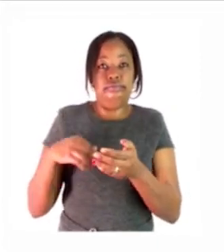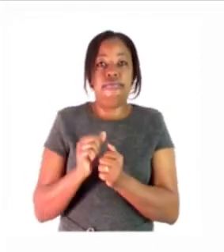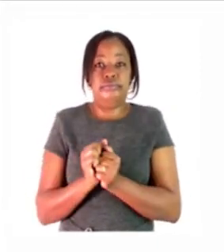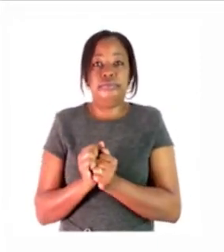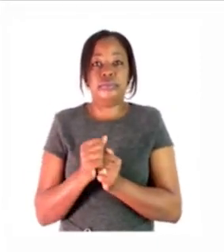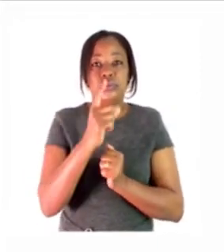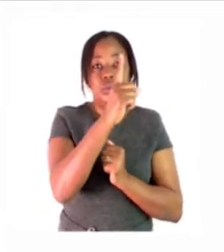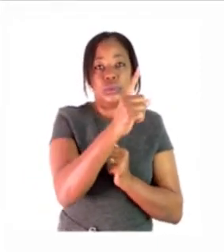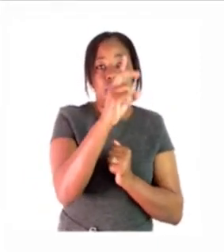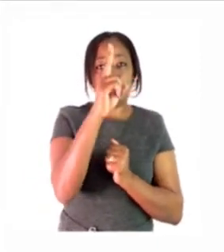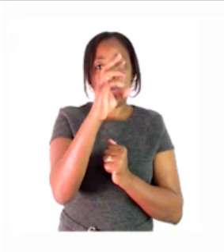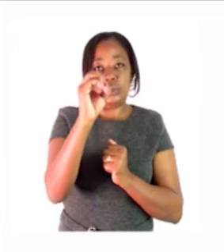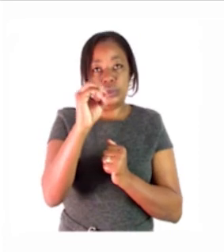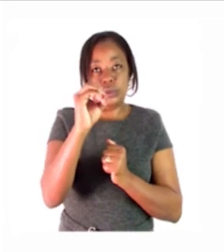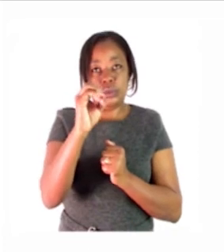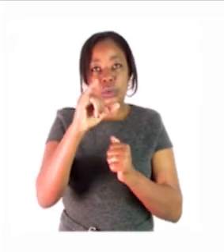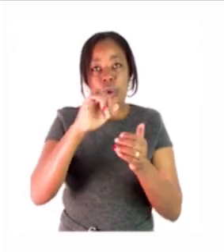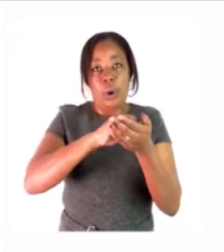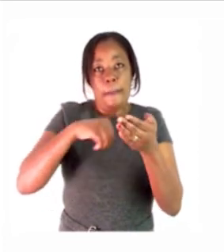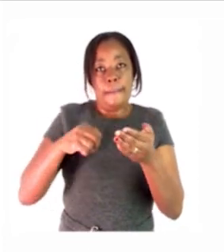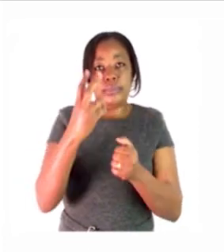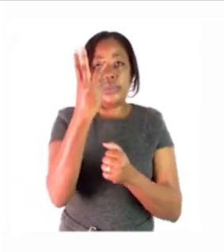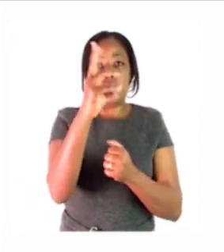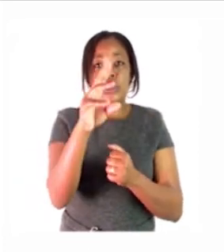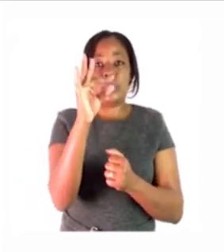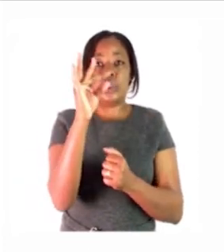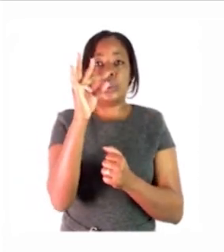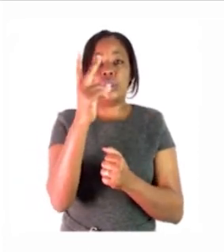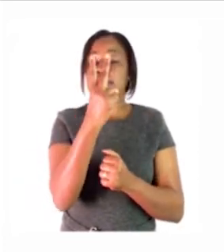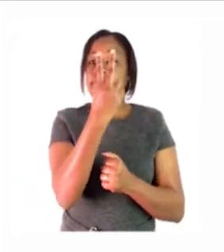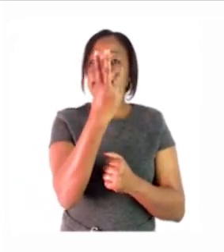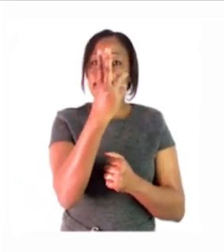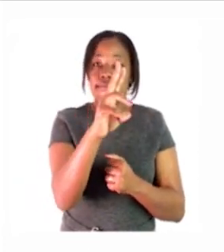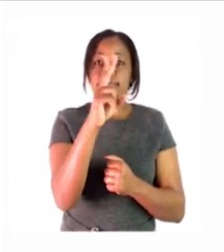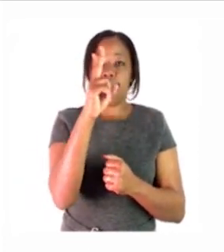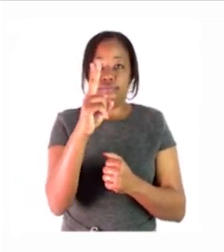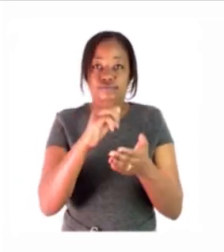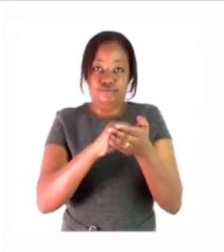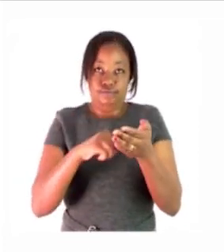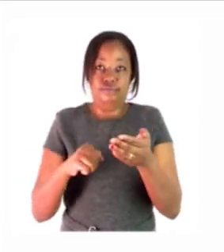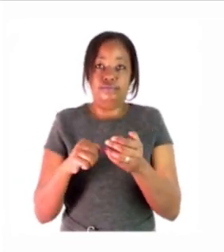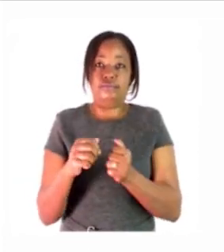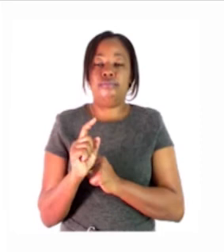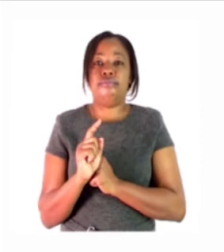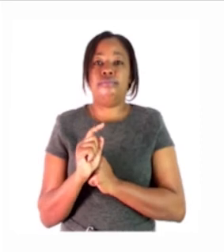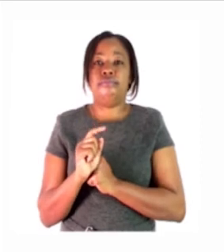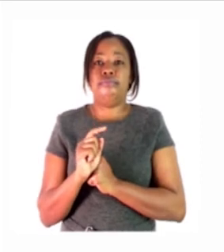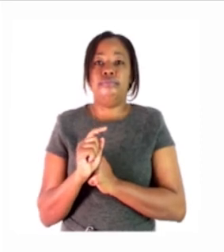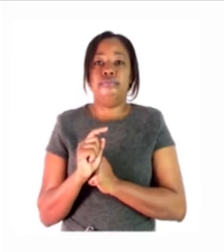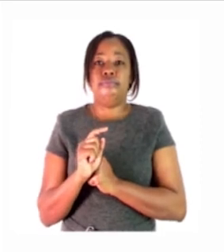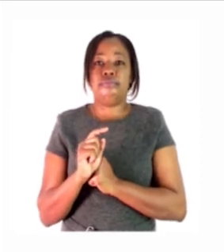so I want you to read the next one and up to the last one. You read